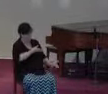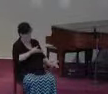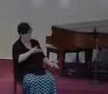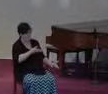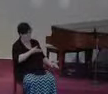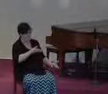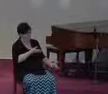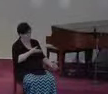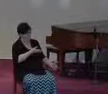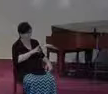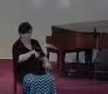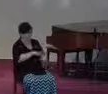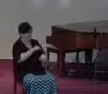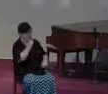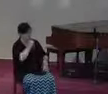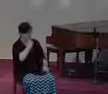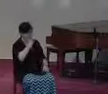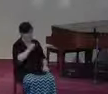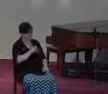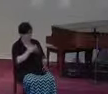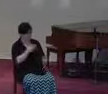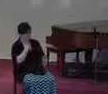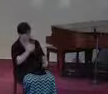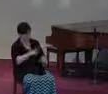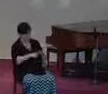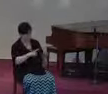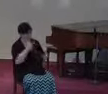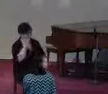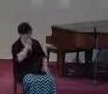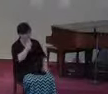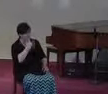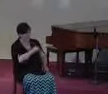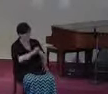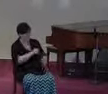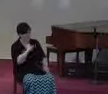but she didn't usually say it with that voice that she does.